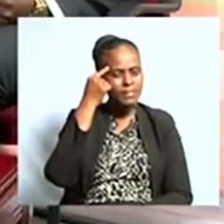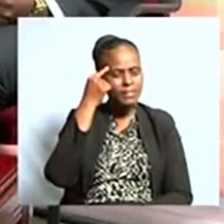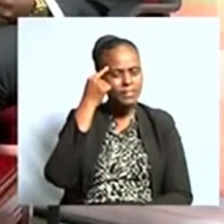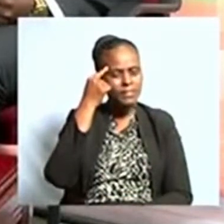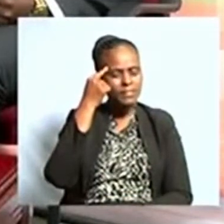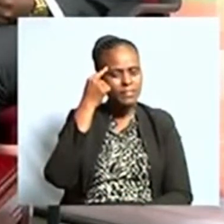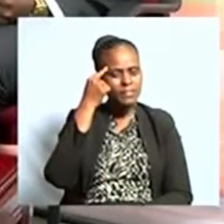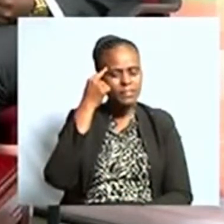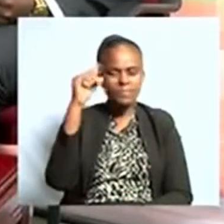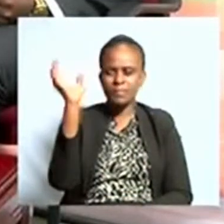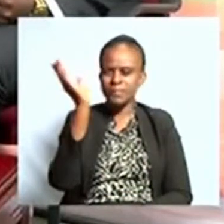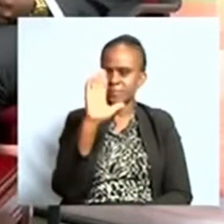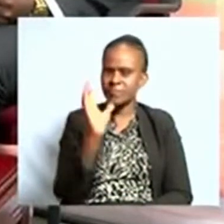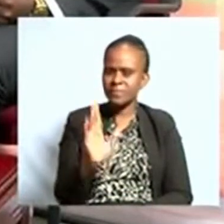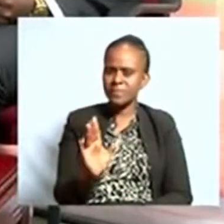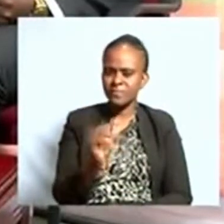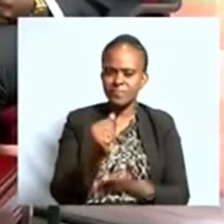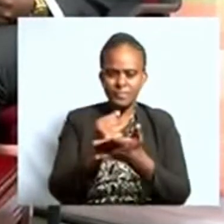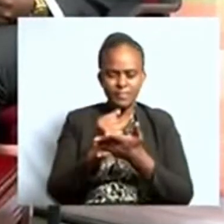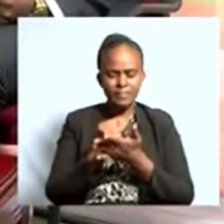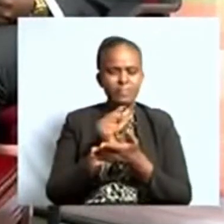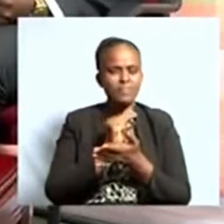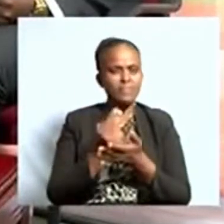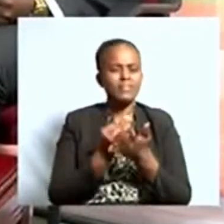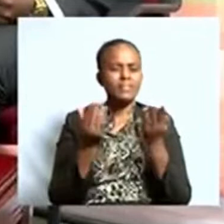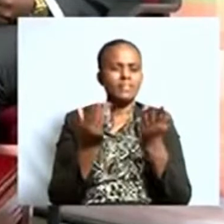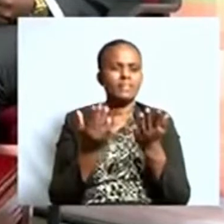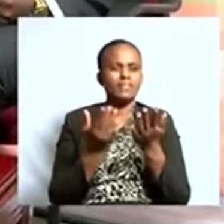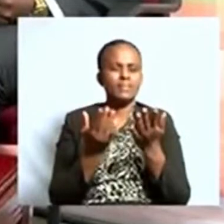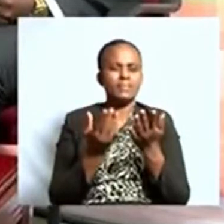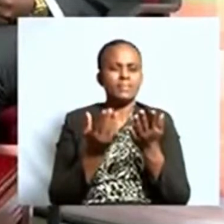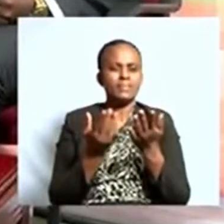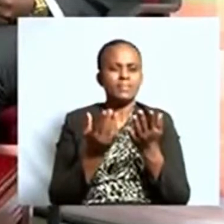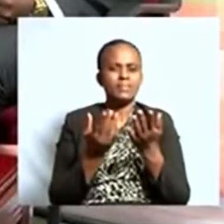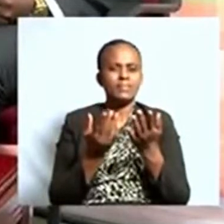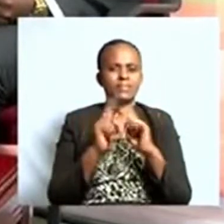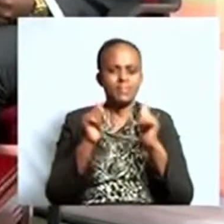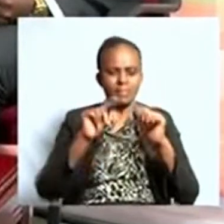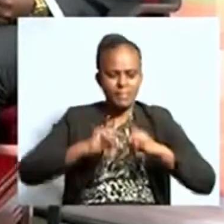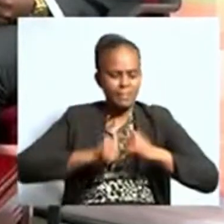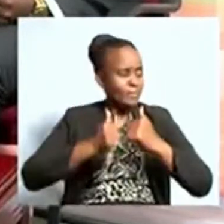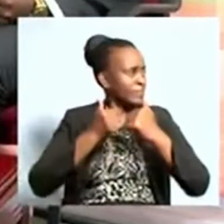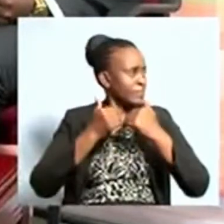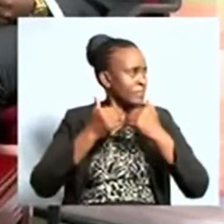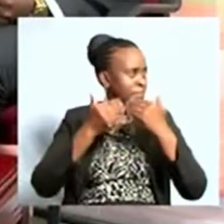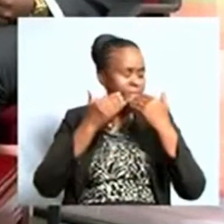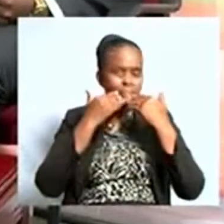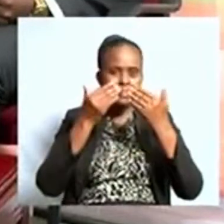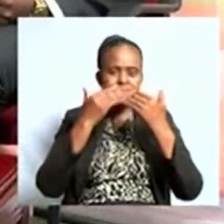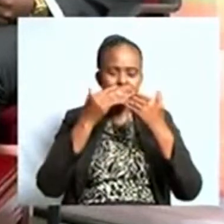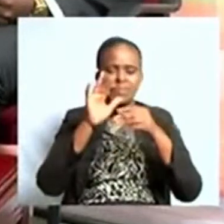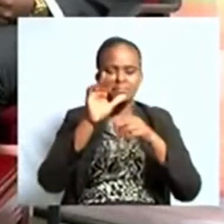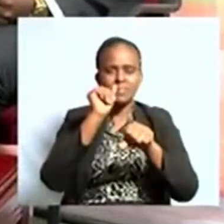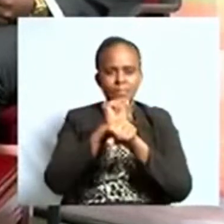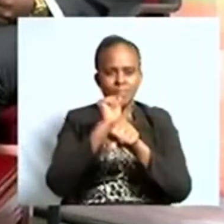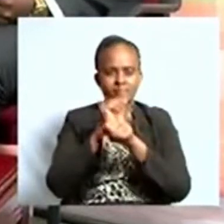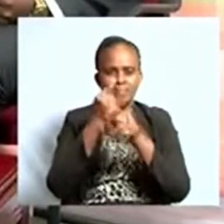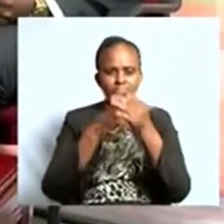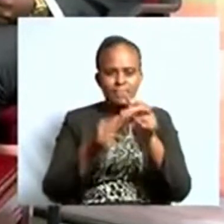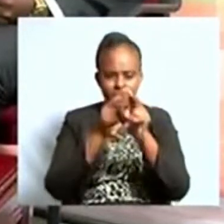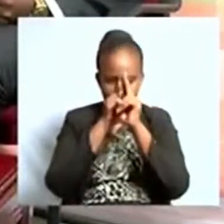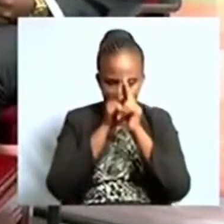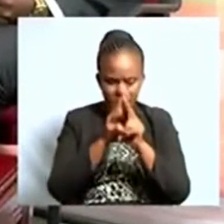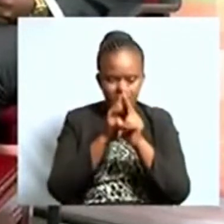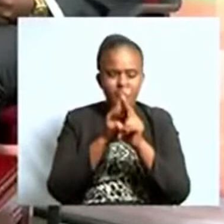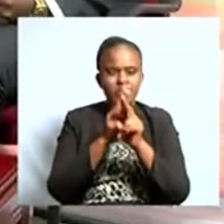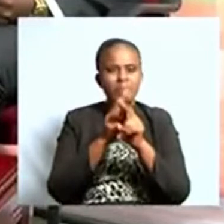They never helped us anyway. But we really appreciate the work that the Honorable Mike Posha is doing.